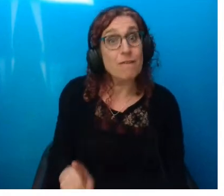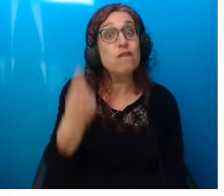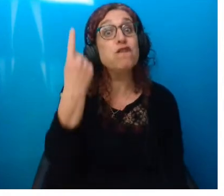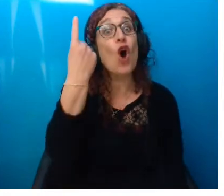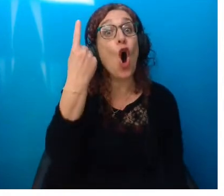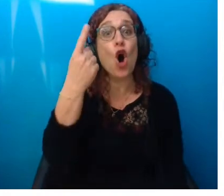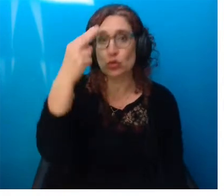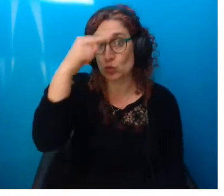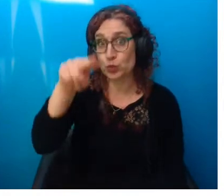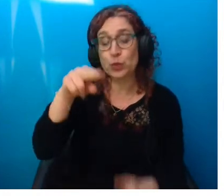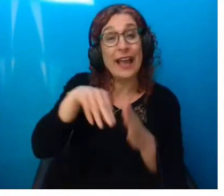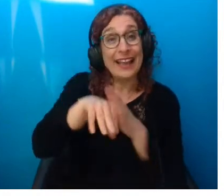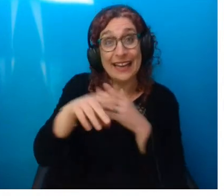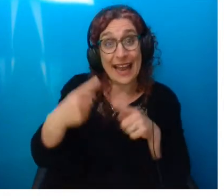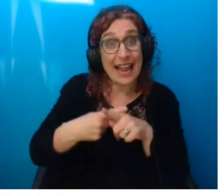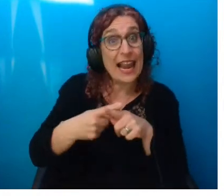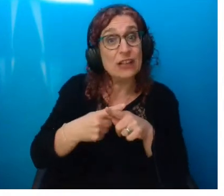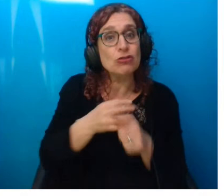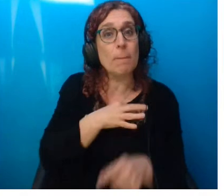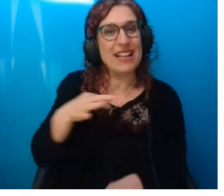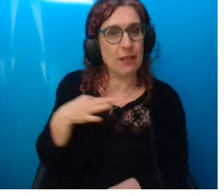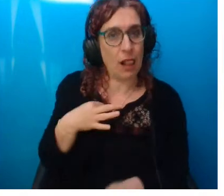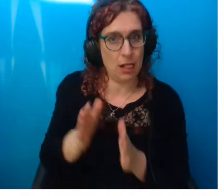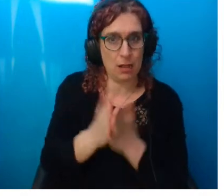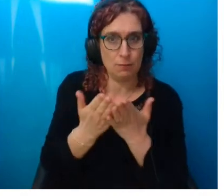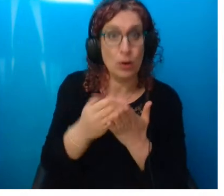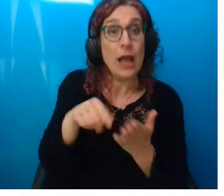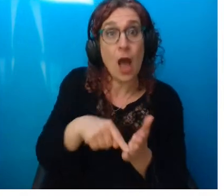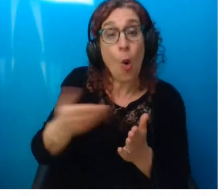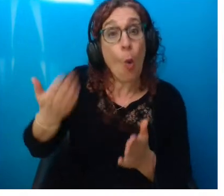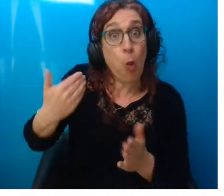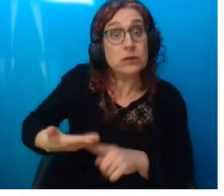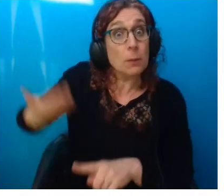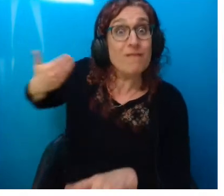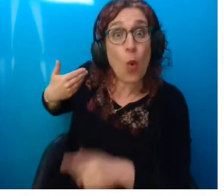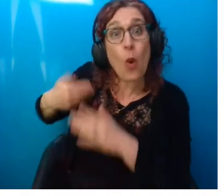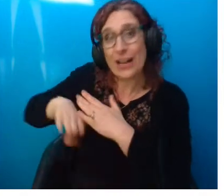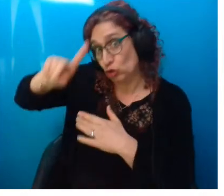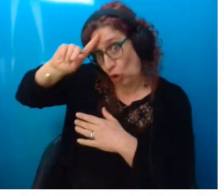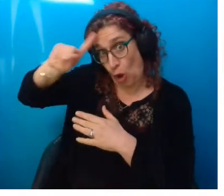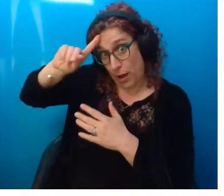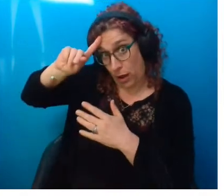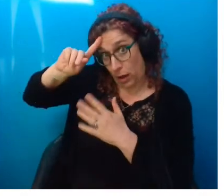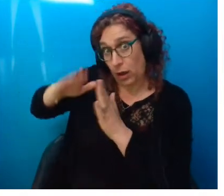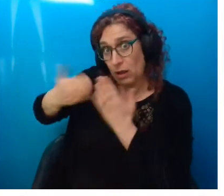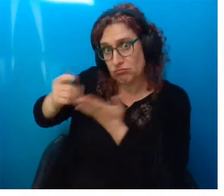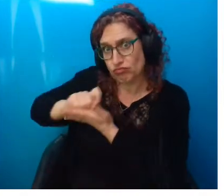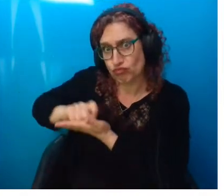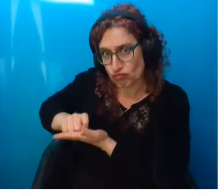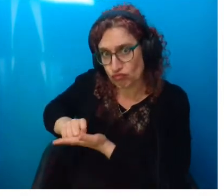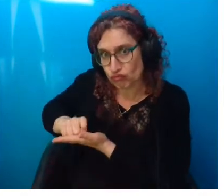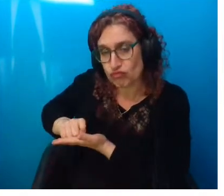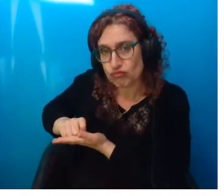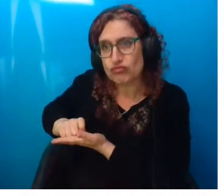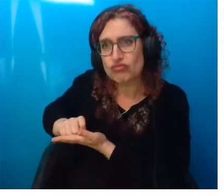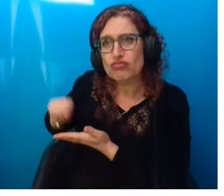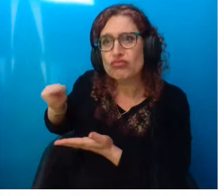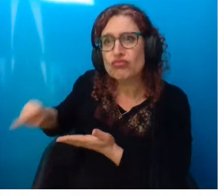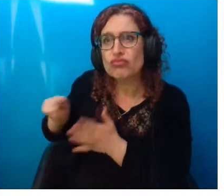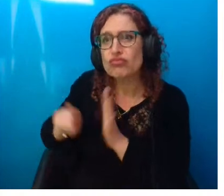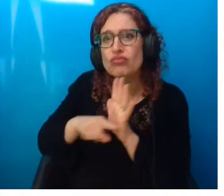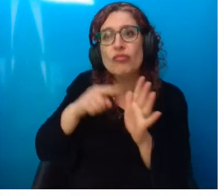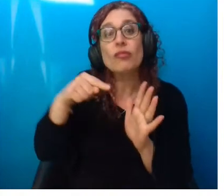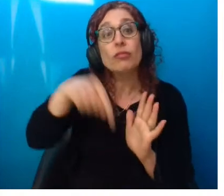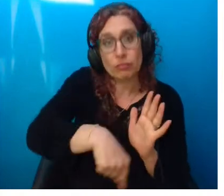medical literature, because it did appear in German medical literature before that, from a clinician called John